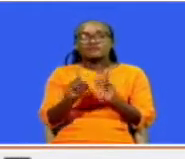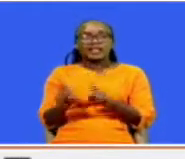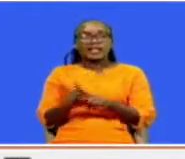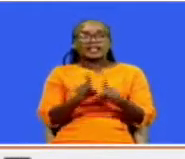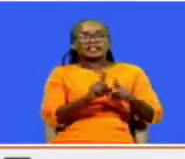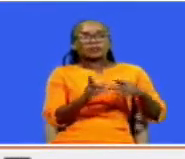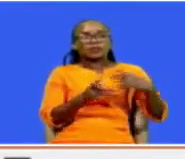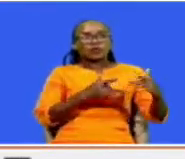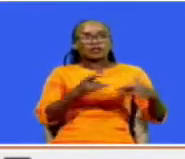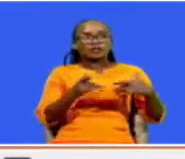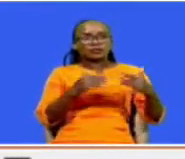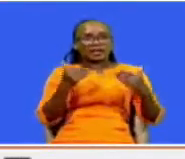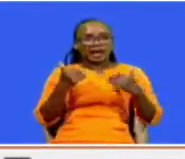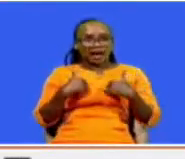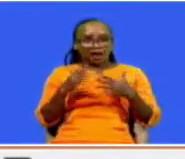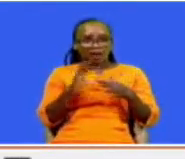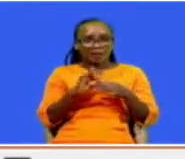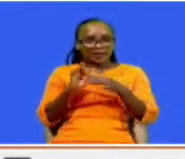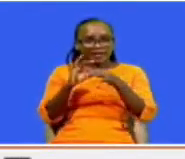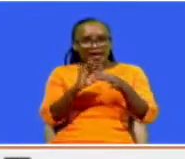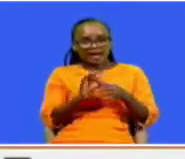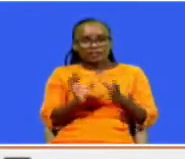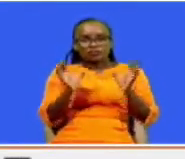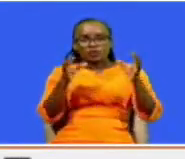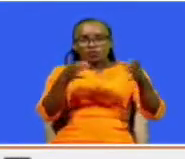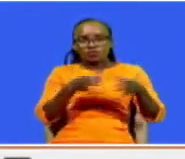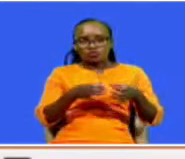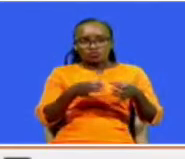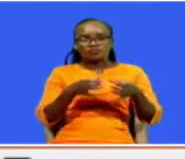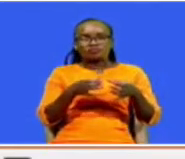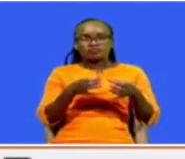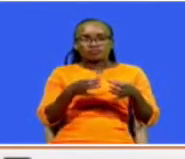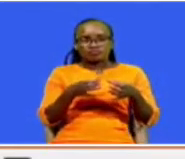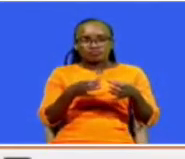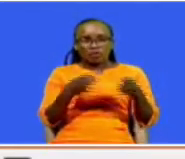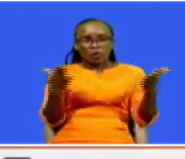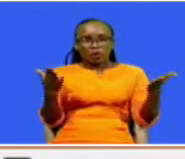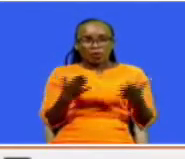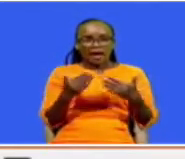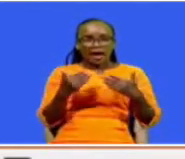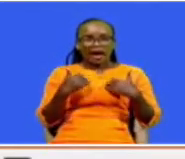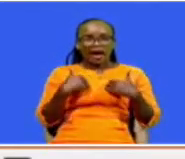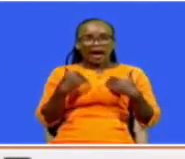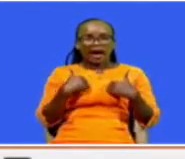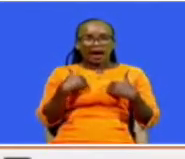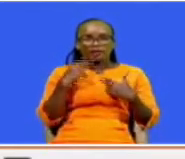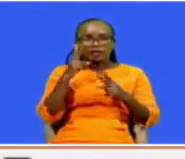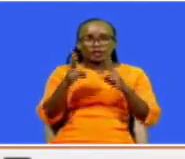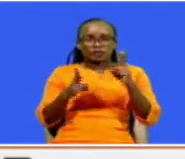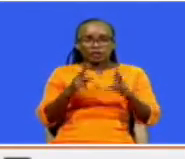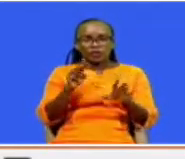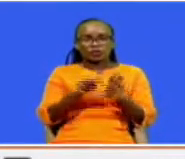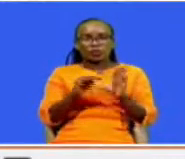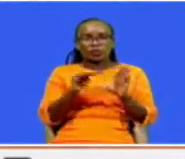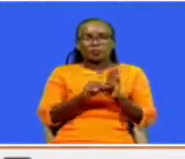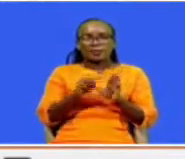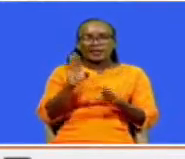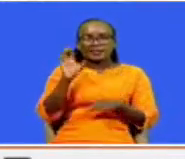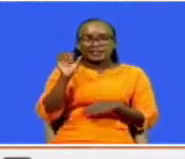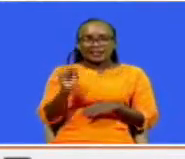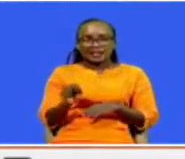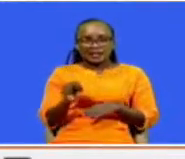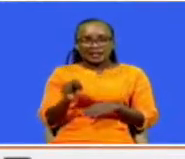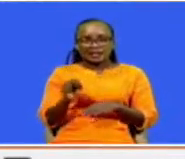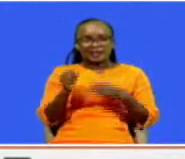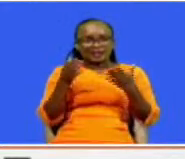concerns have been raised by the Azimio la Umoja One Kenya political outfit, which has termed the 22-member cabinet as tainted